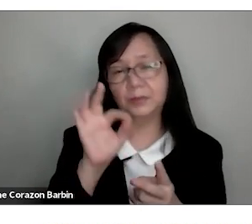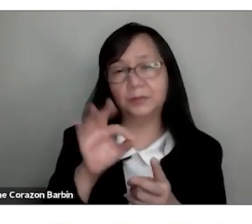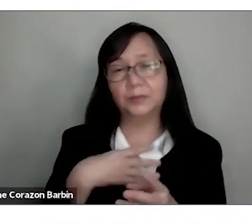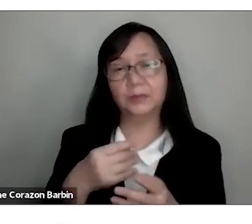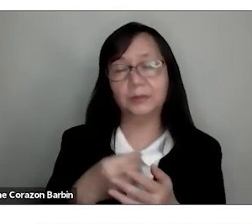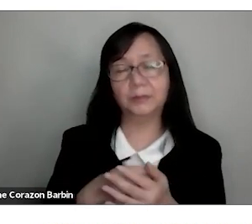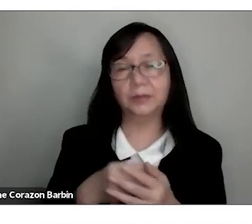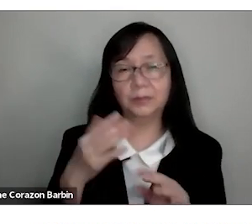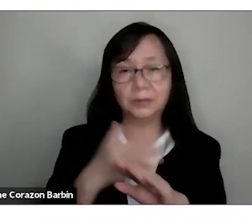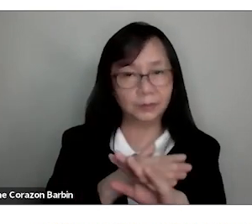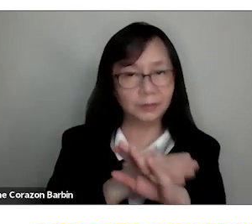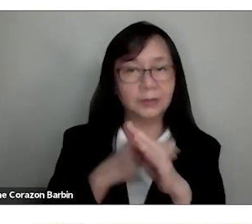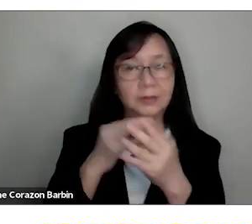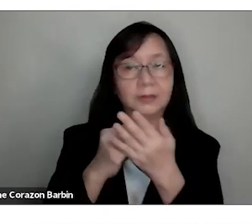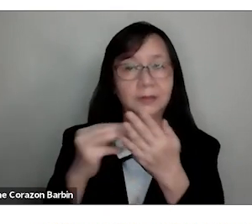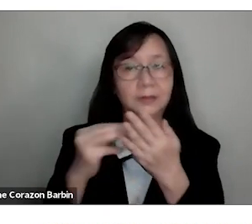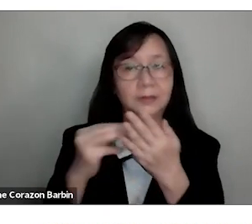are developing the material,